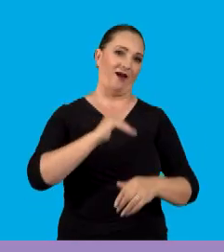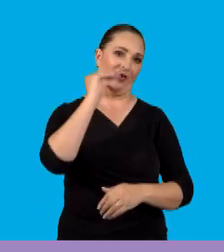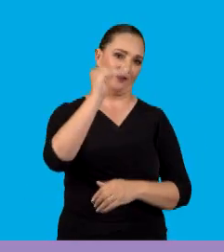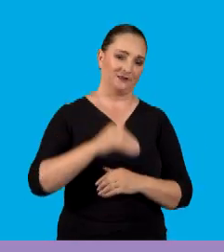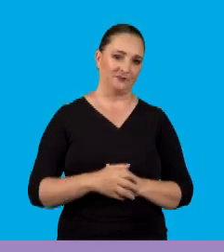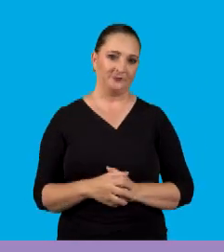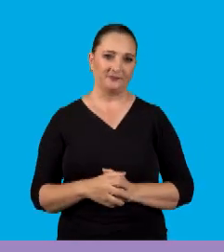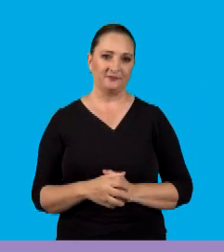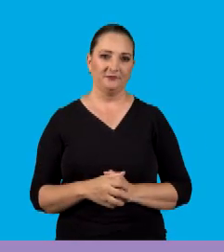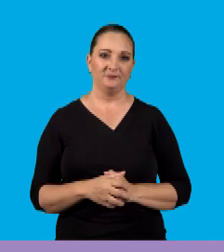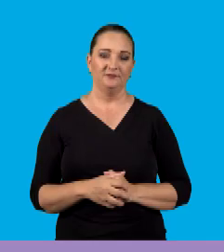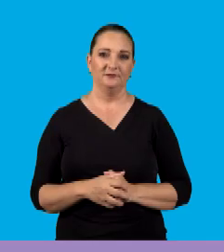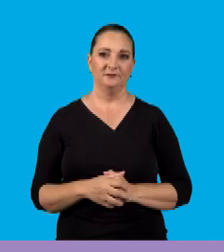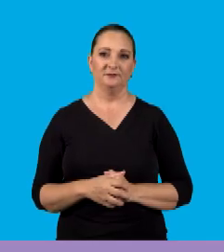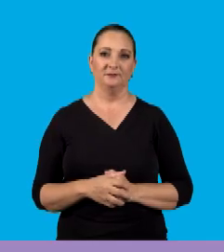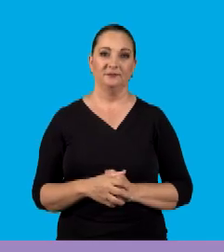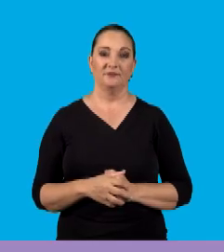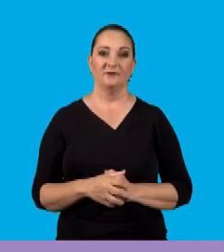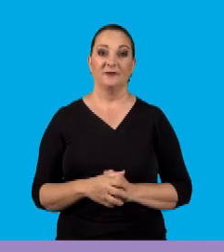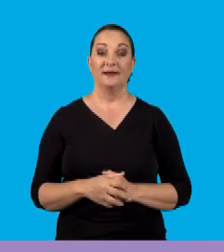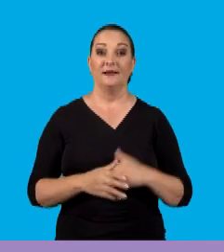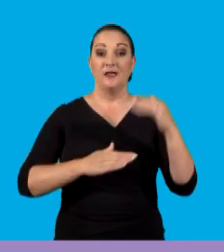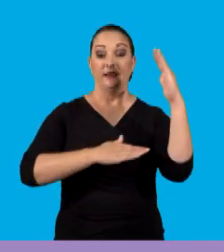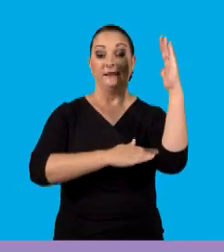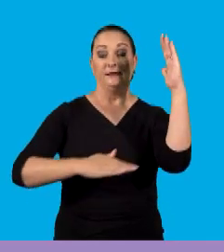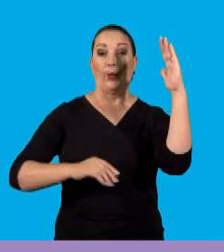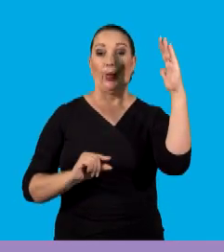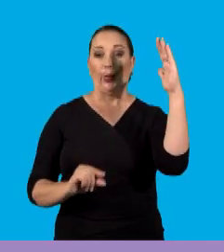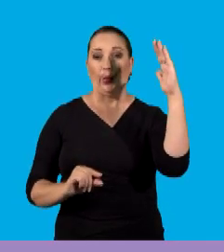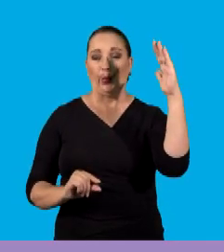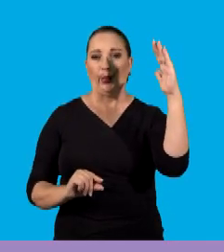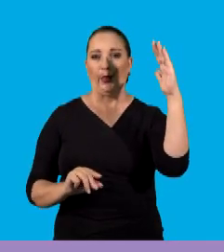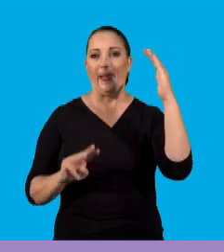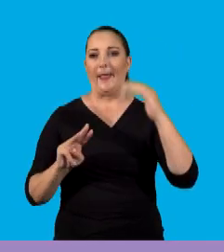rainfall. On which day was the rainfall at a minimum?